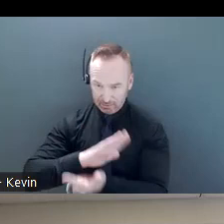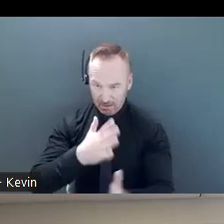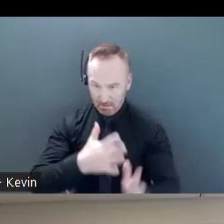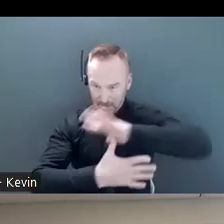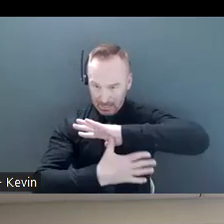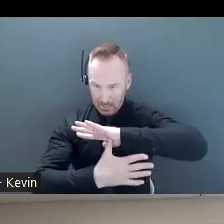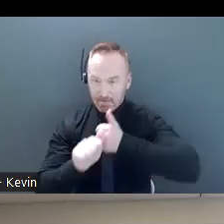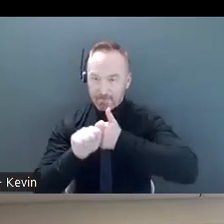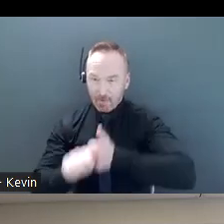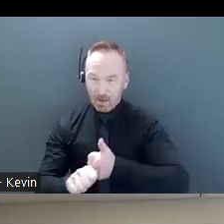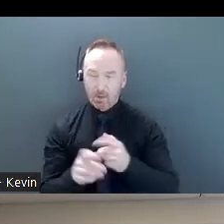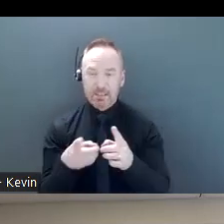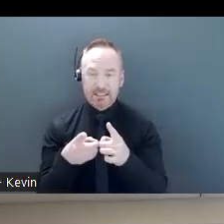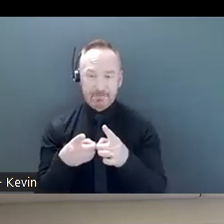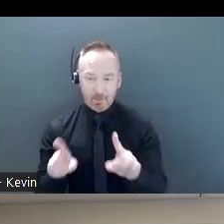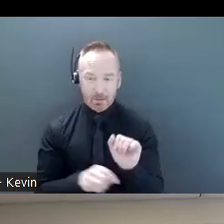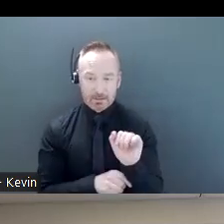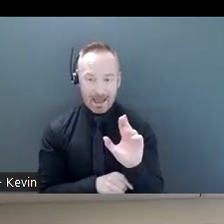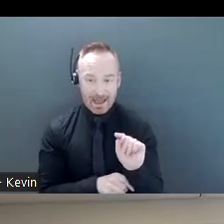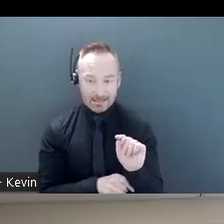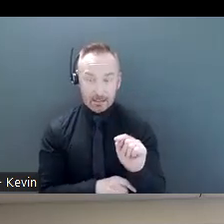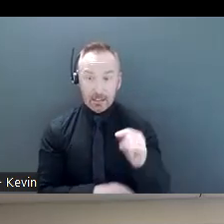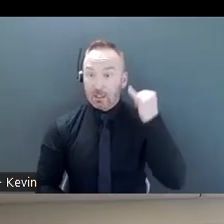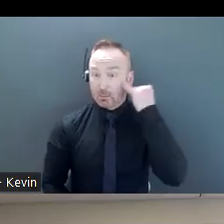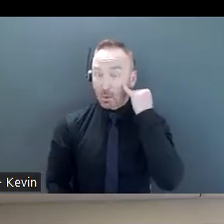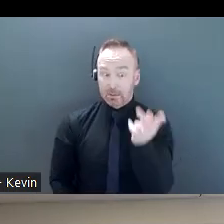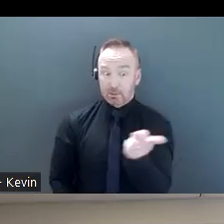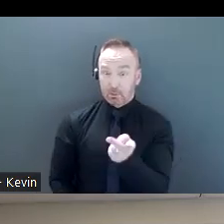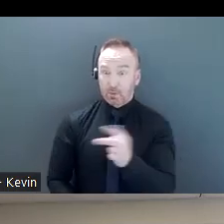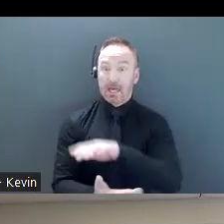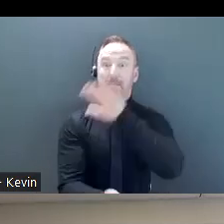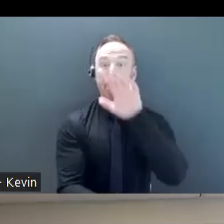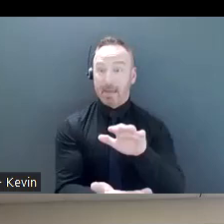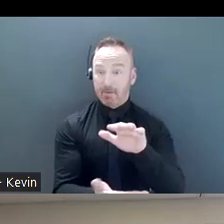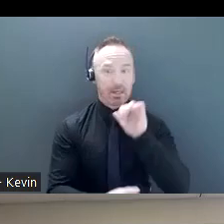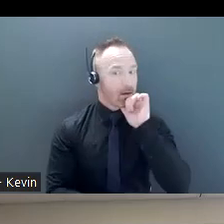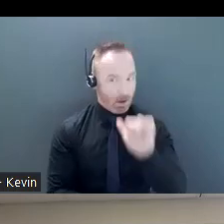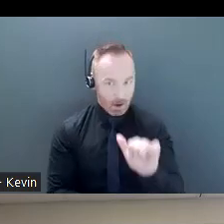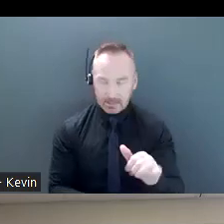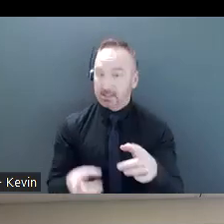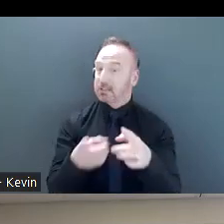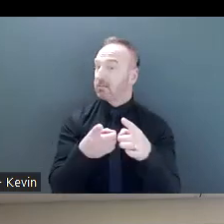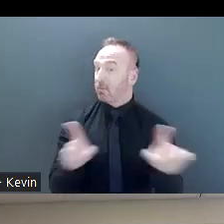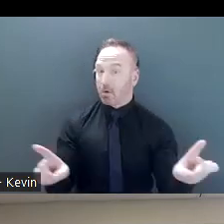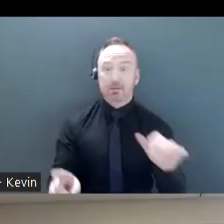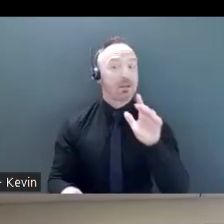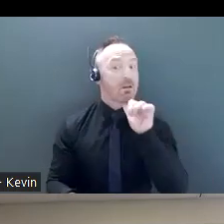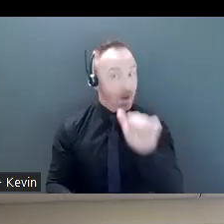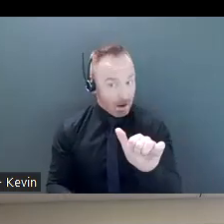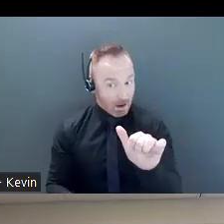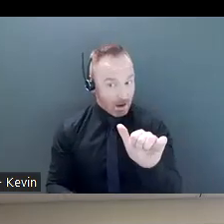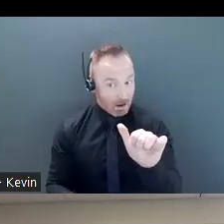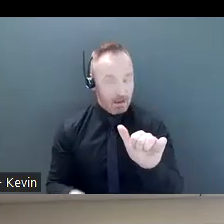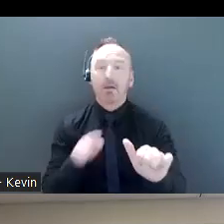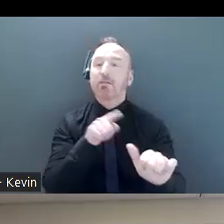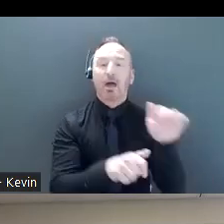apply. If they never got married or never got divorced, then you would deal with the provincial